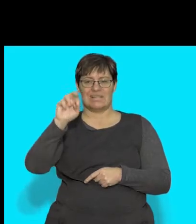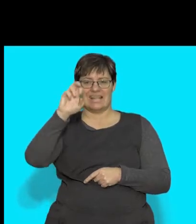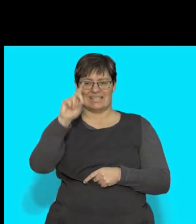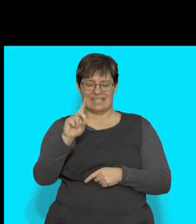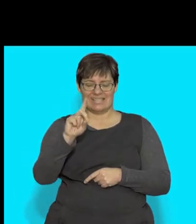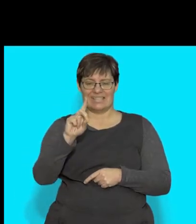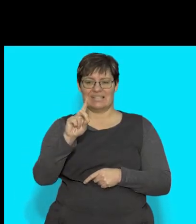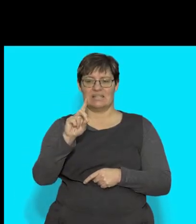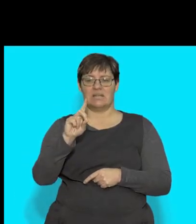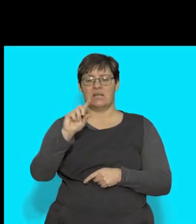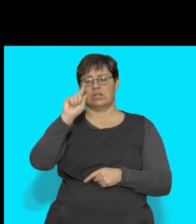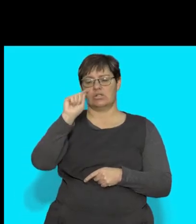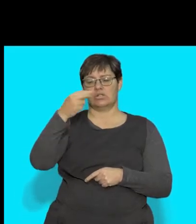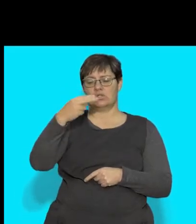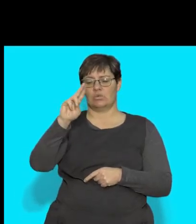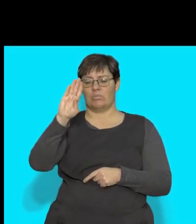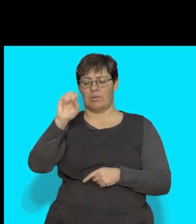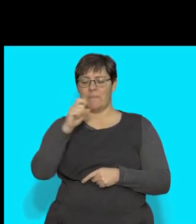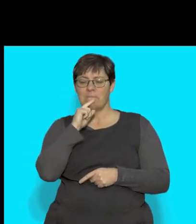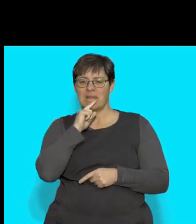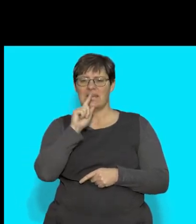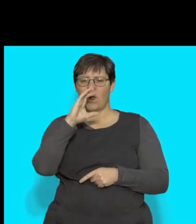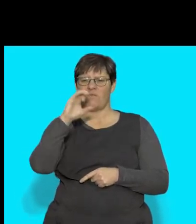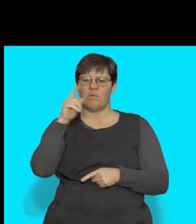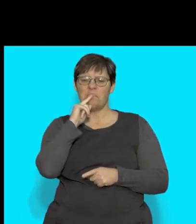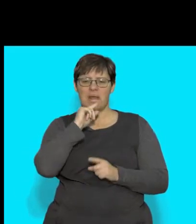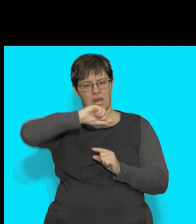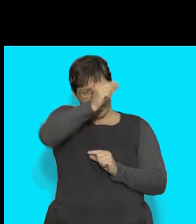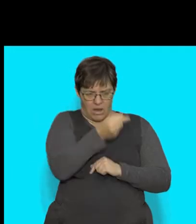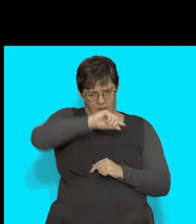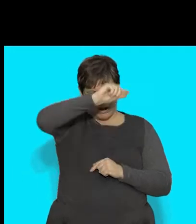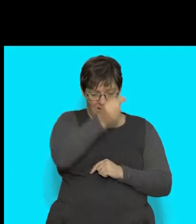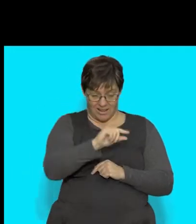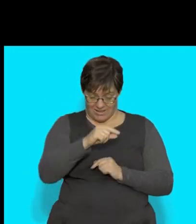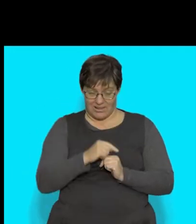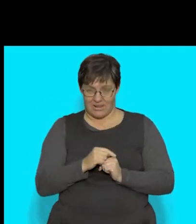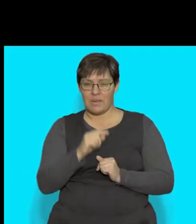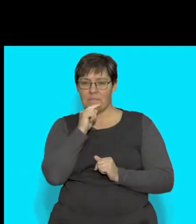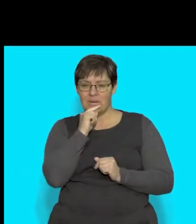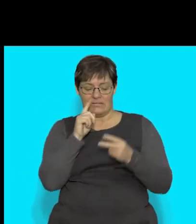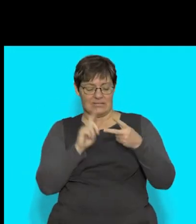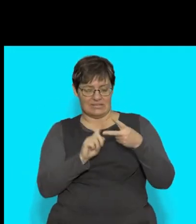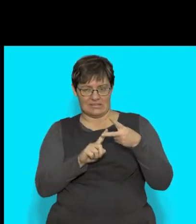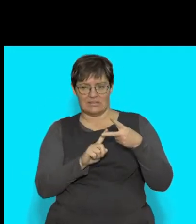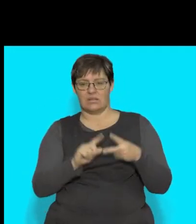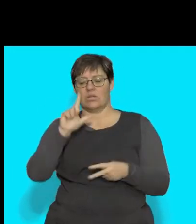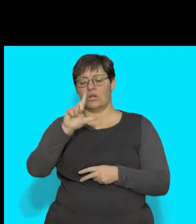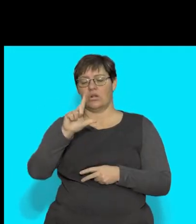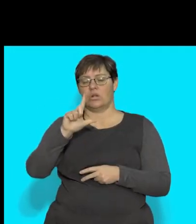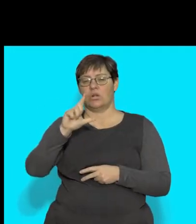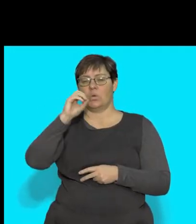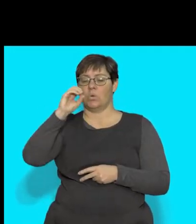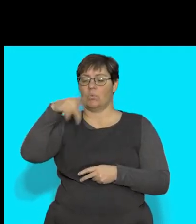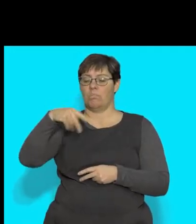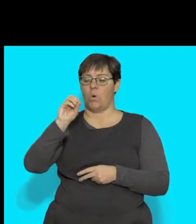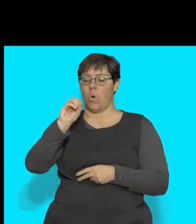a tube. The second one is the loop of Henle. And the loop of Henle, right,